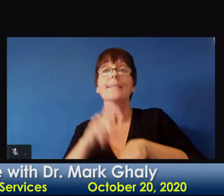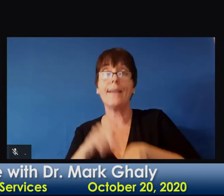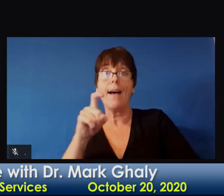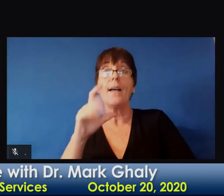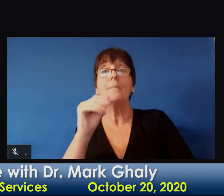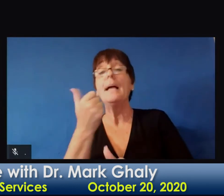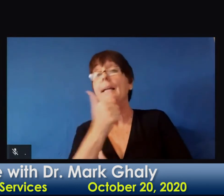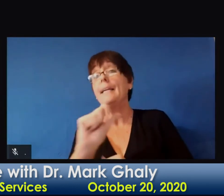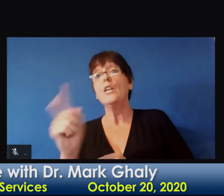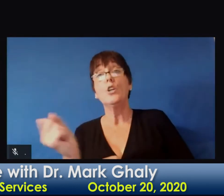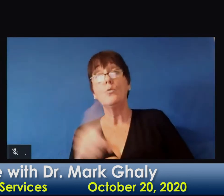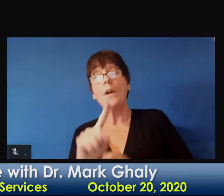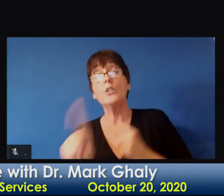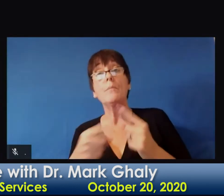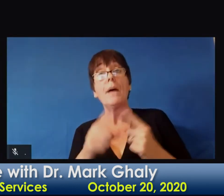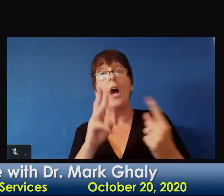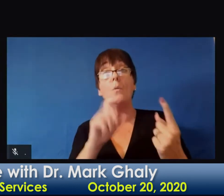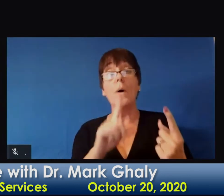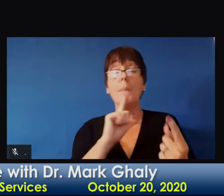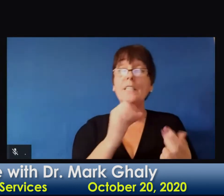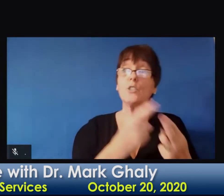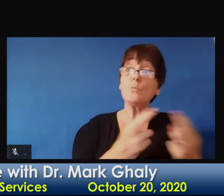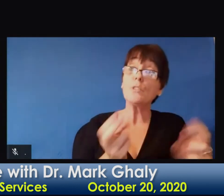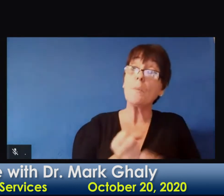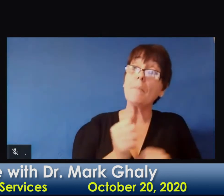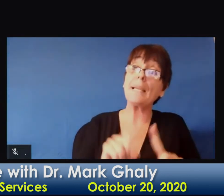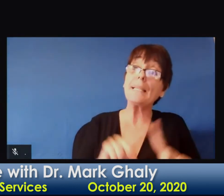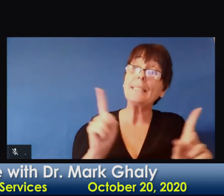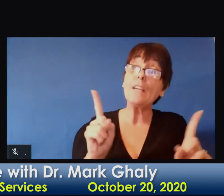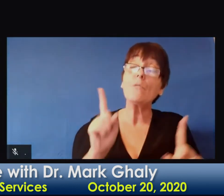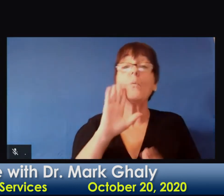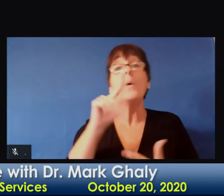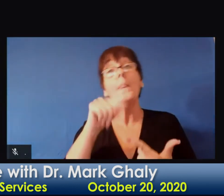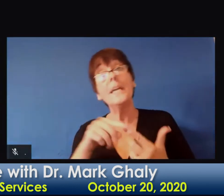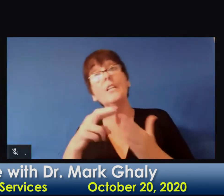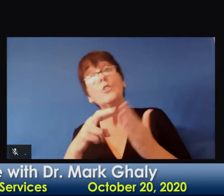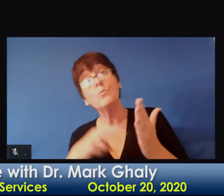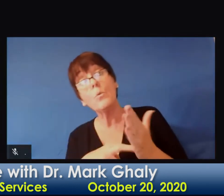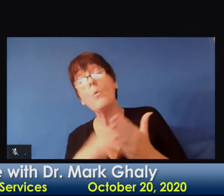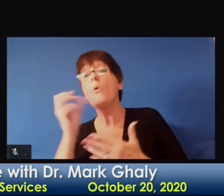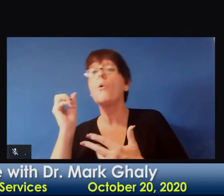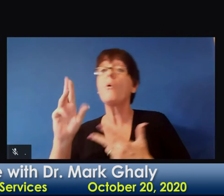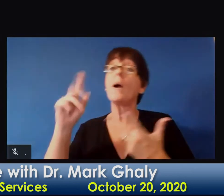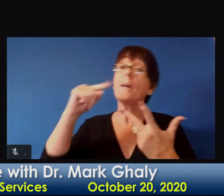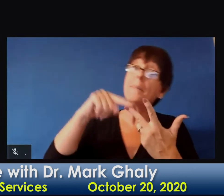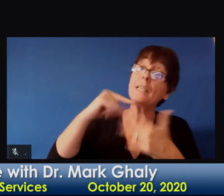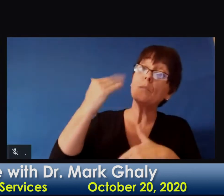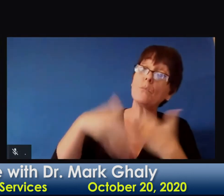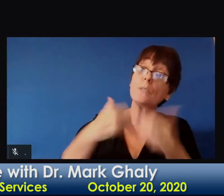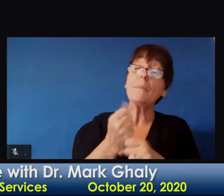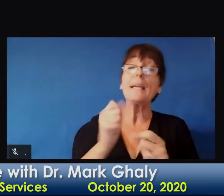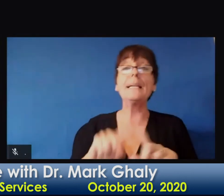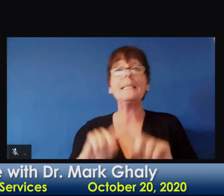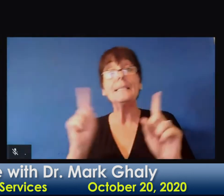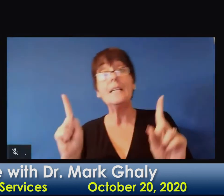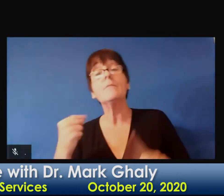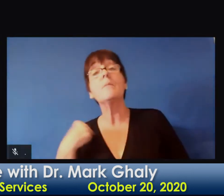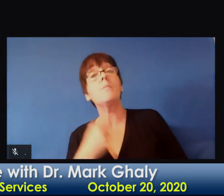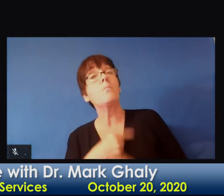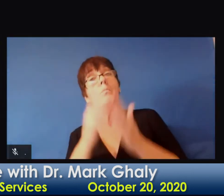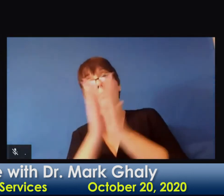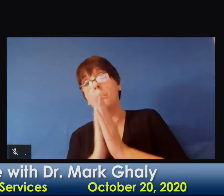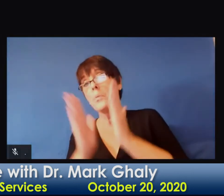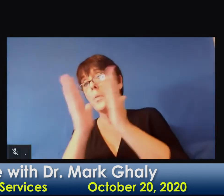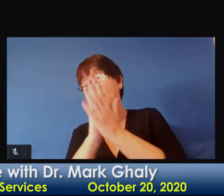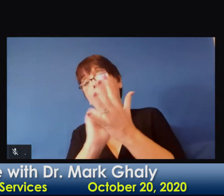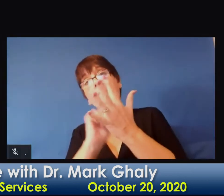any questions about, well, would this resource make a difference? Would this rule or procedure make a difference? That we ask all of those